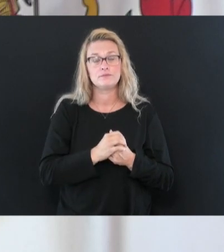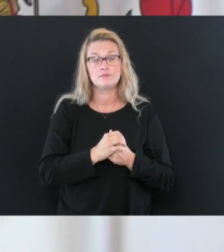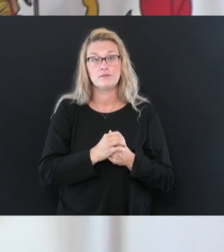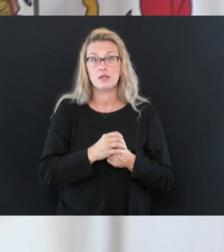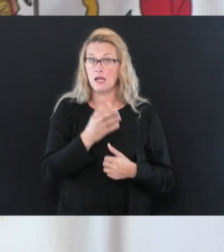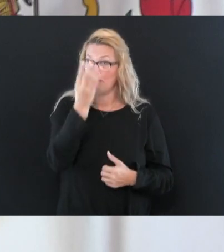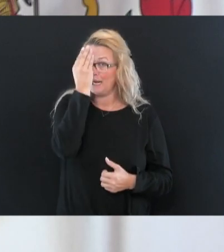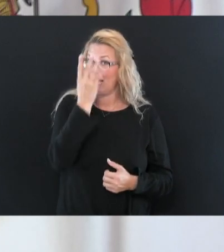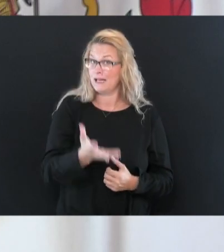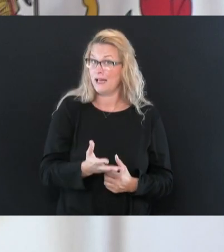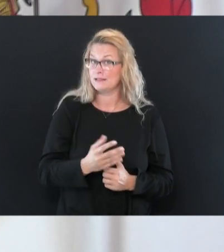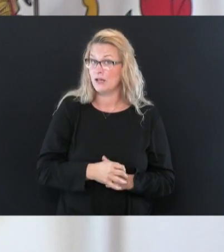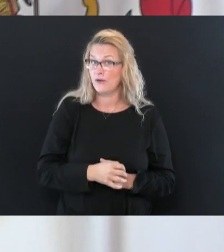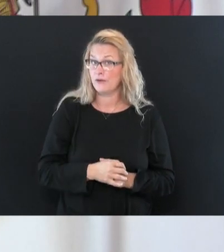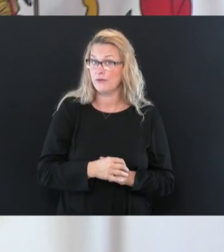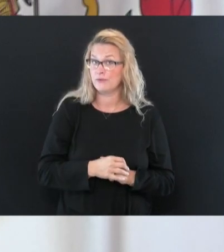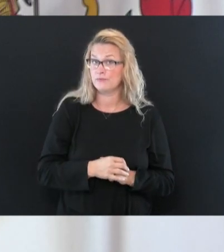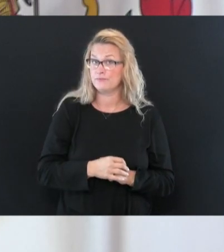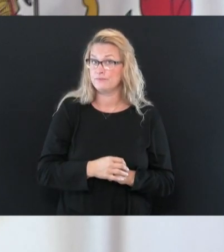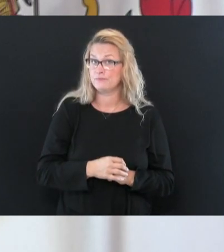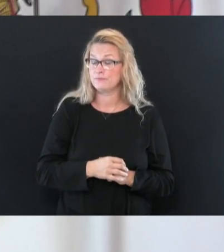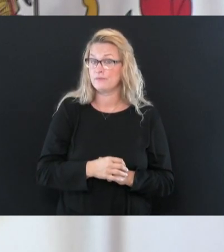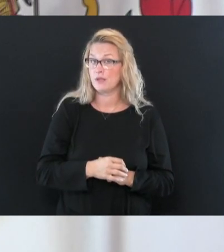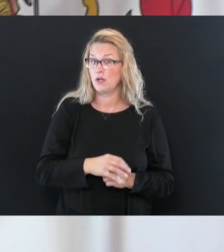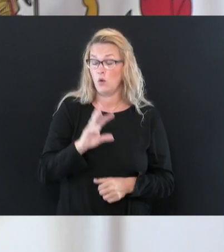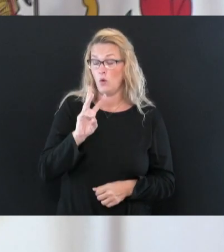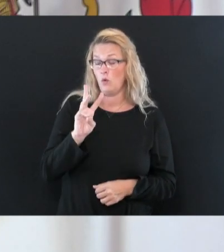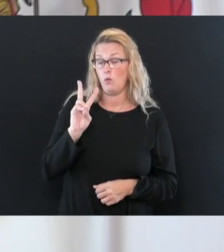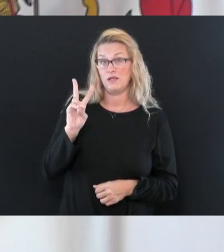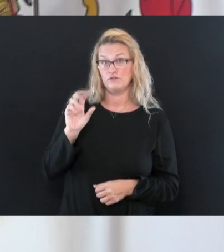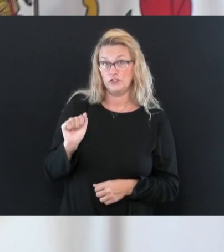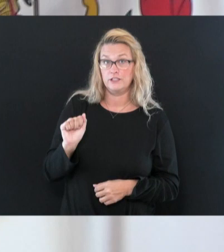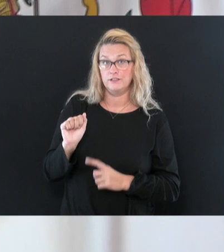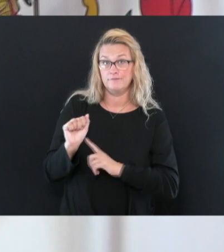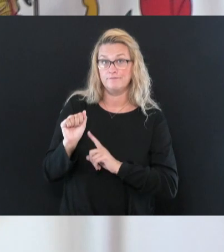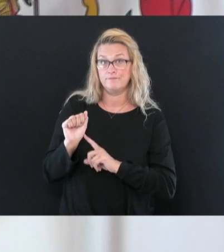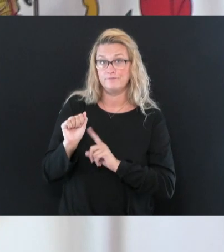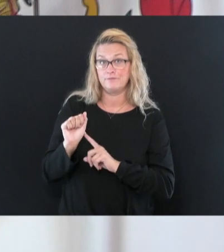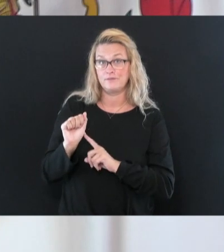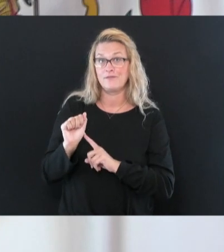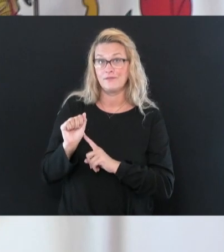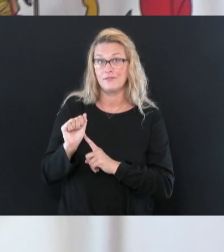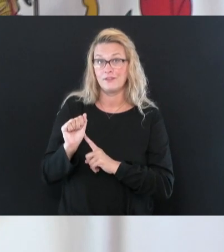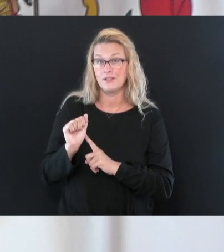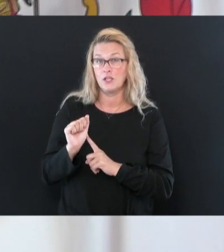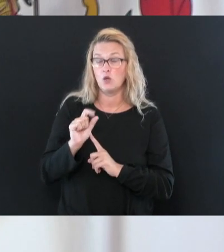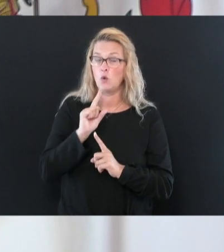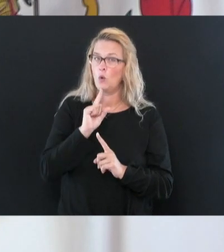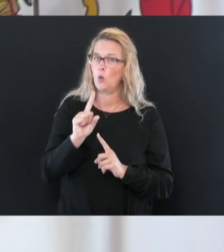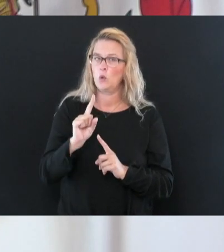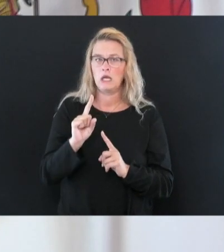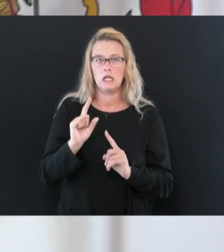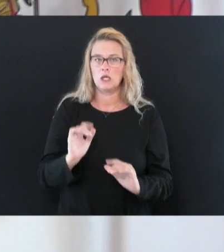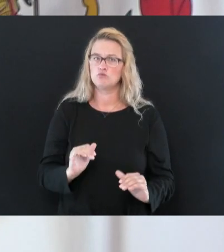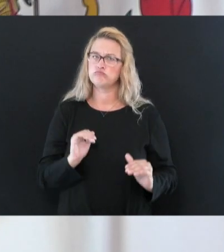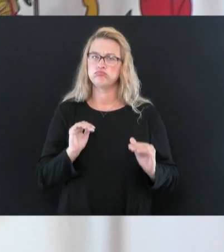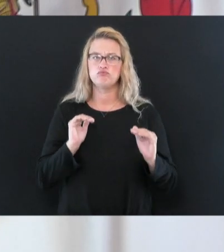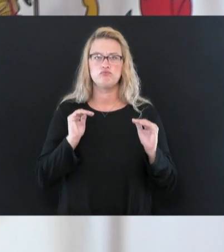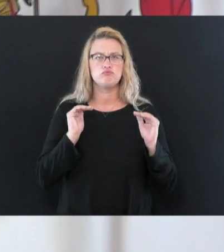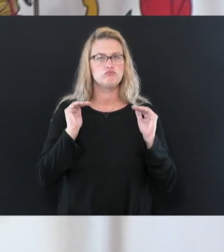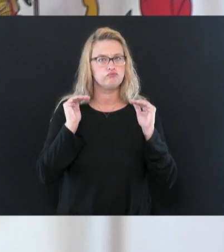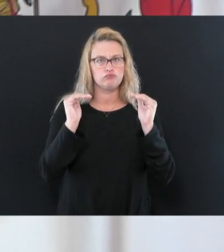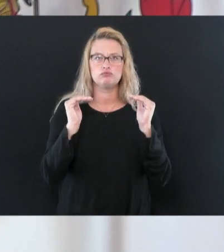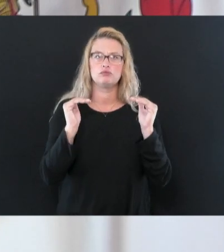you this, that West Virginia has absolutely risen to the top, and